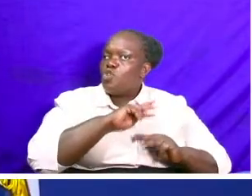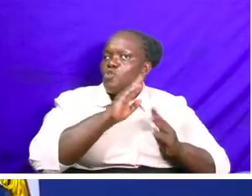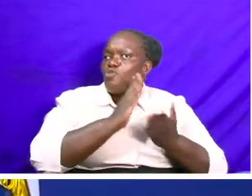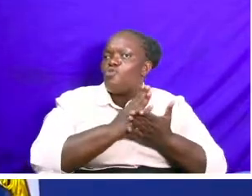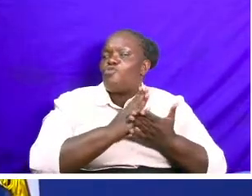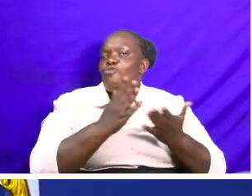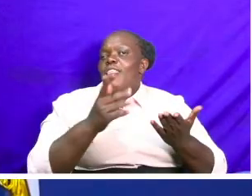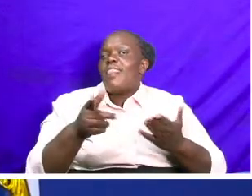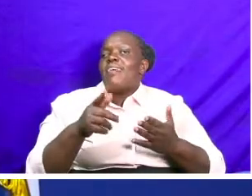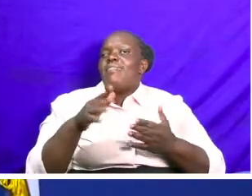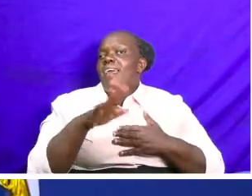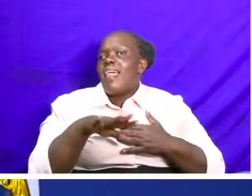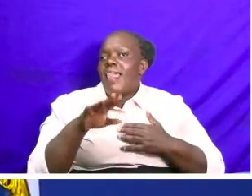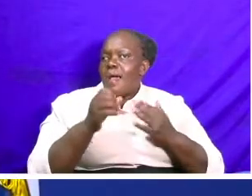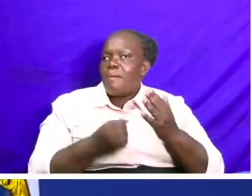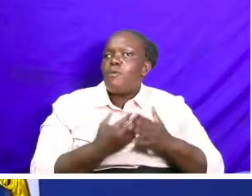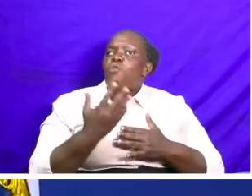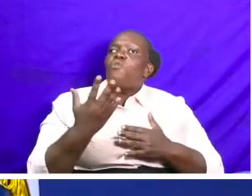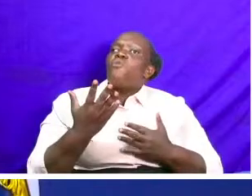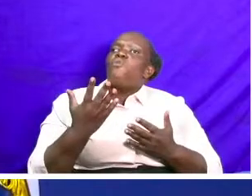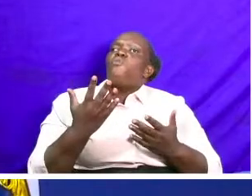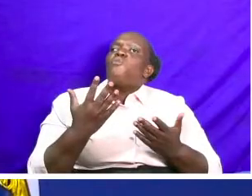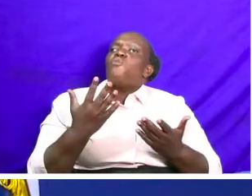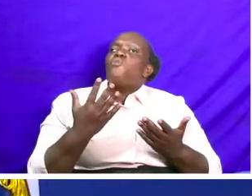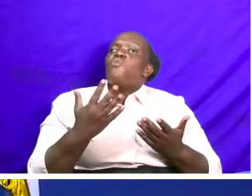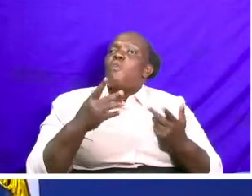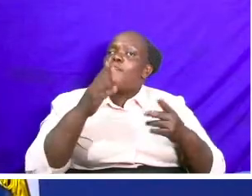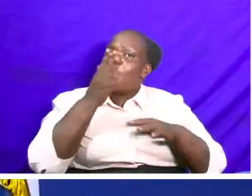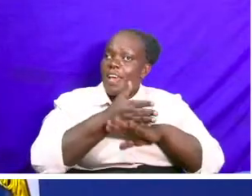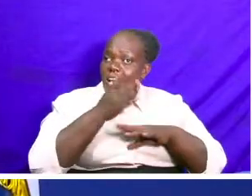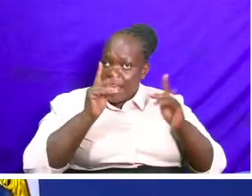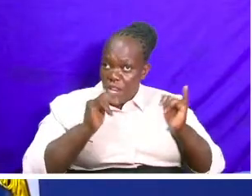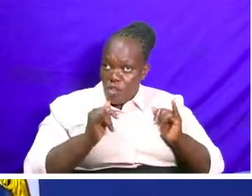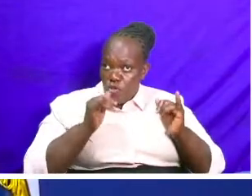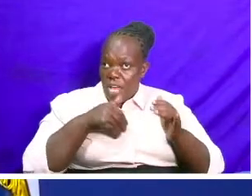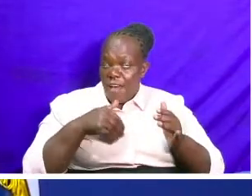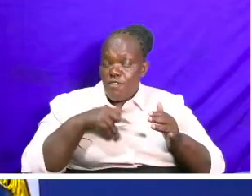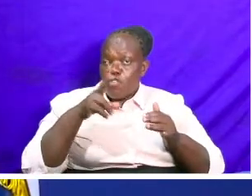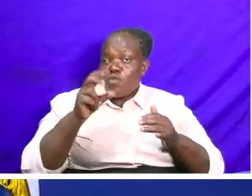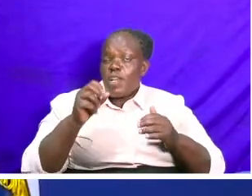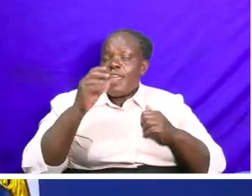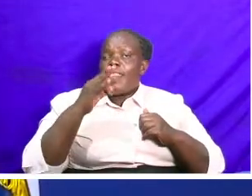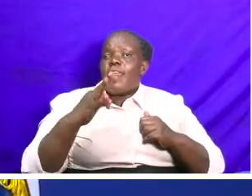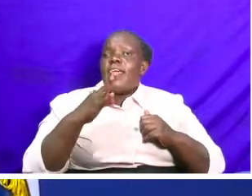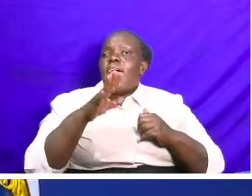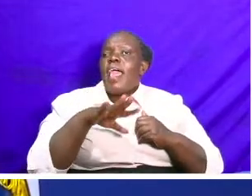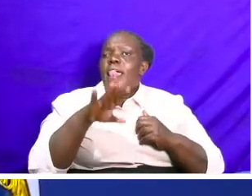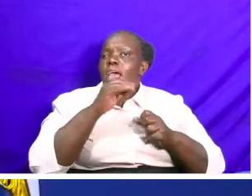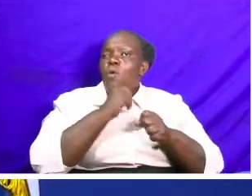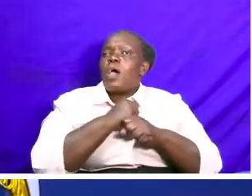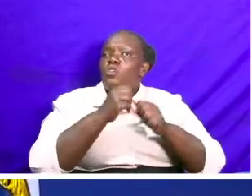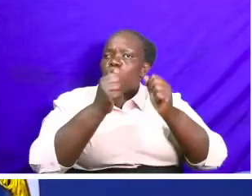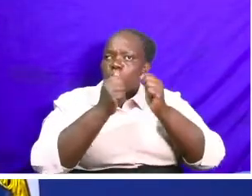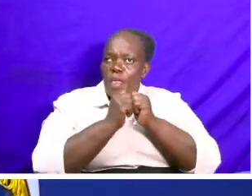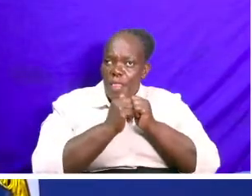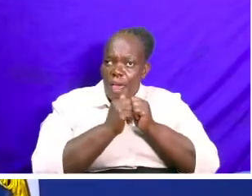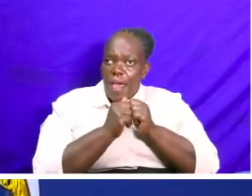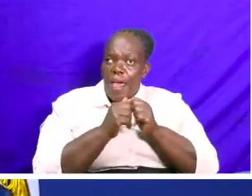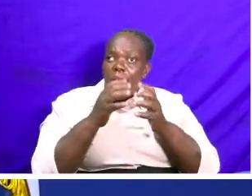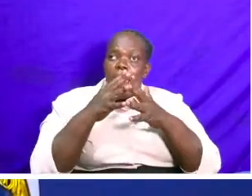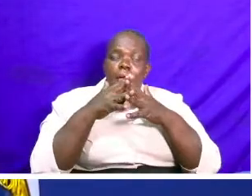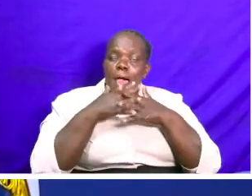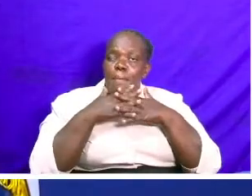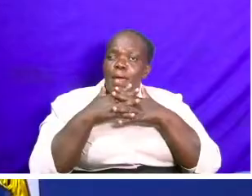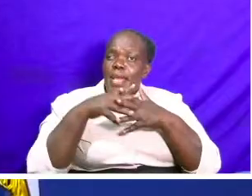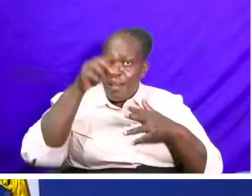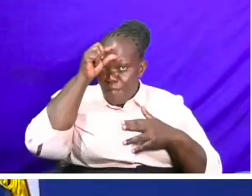of proportion. This thing has been brought out of proportion. We have 23 facilities that we are working with the American government.